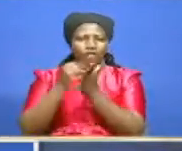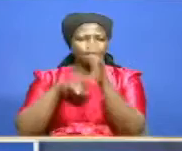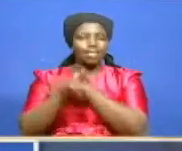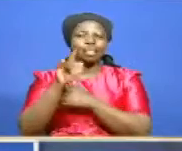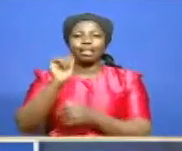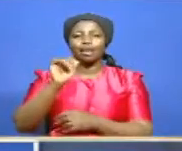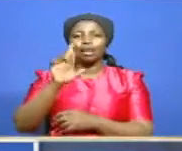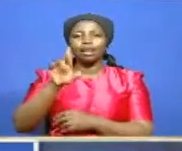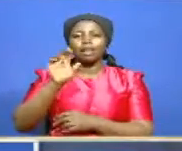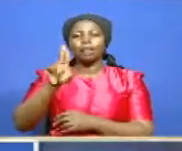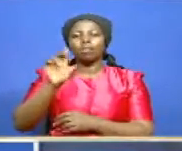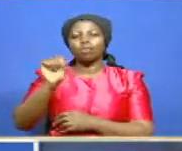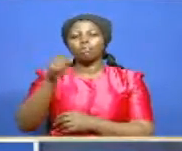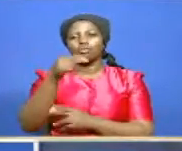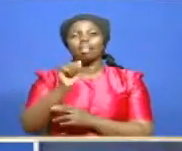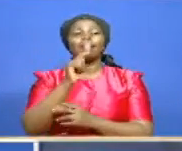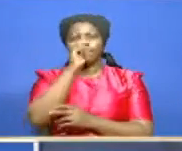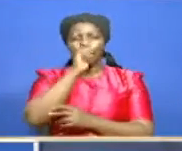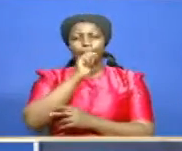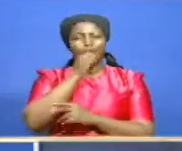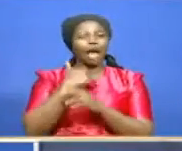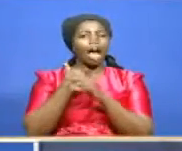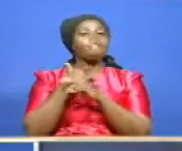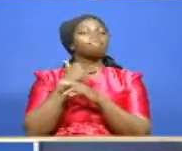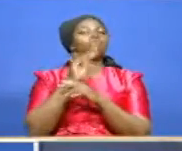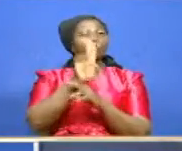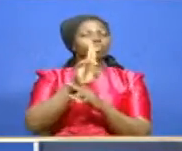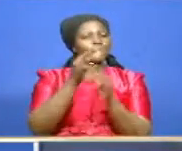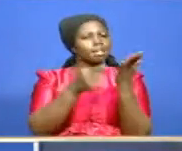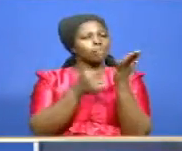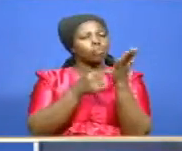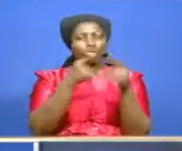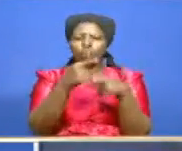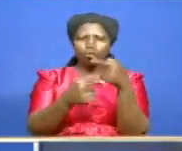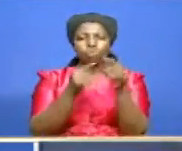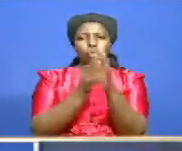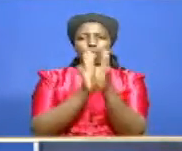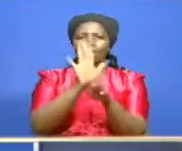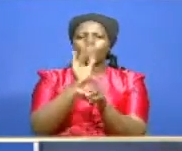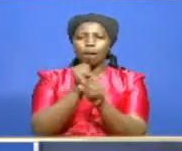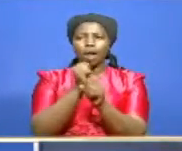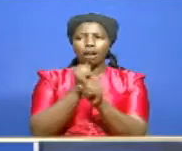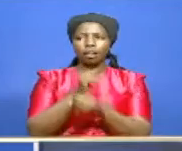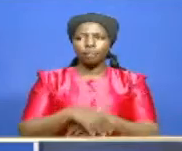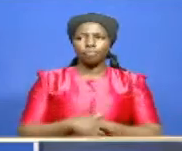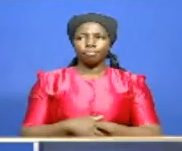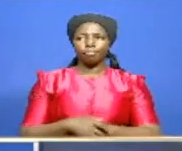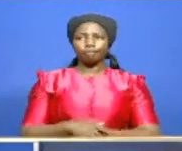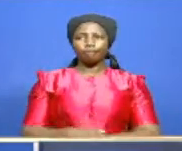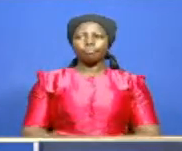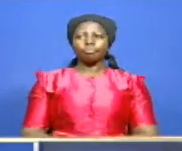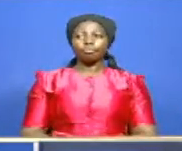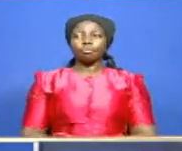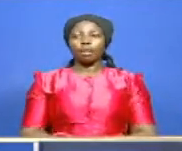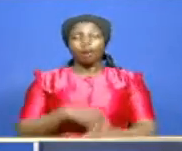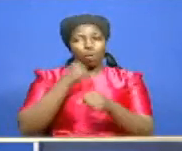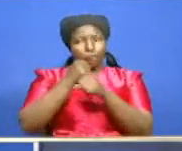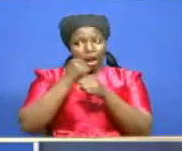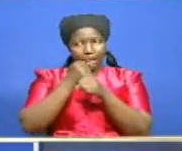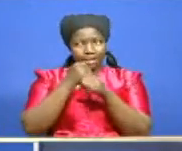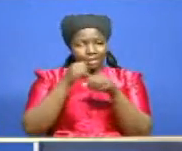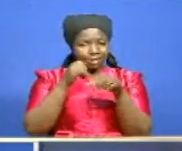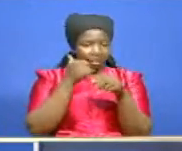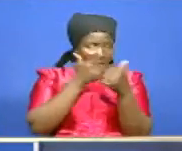has leveraged on the technology used to continue with its operations. Operations and the operations of the